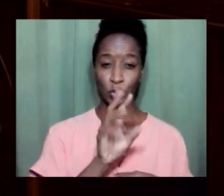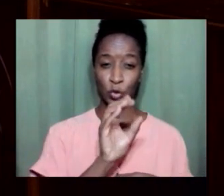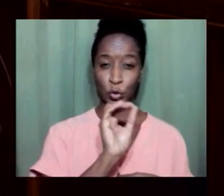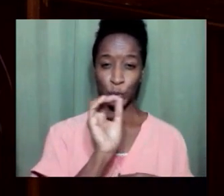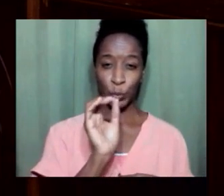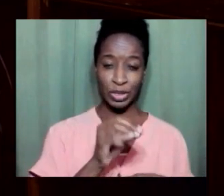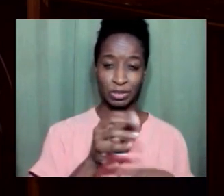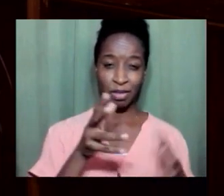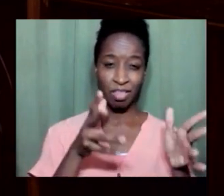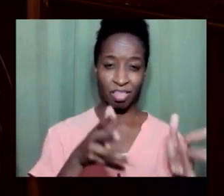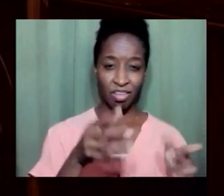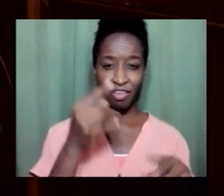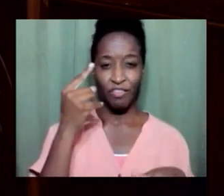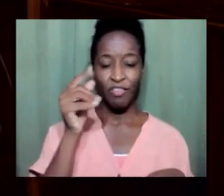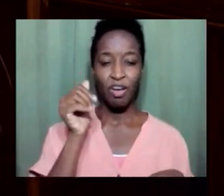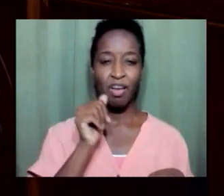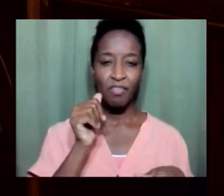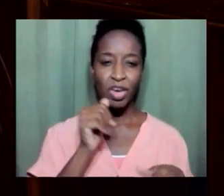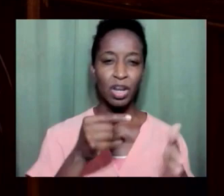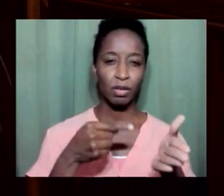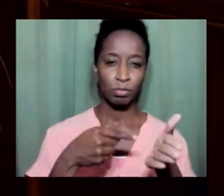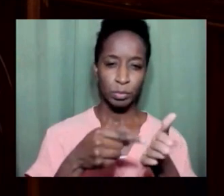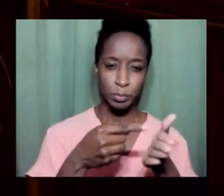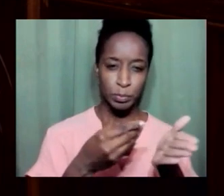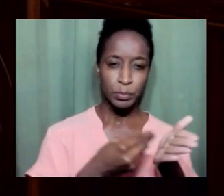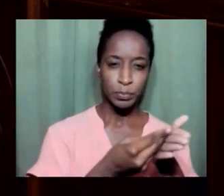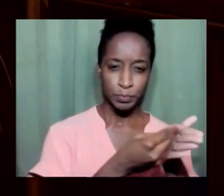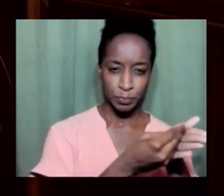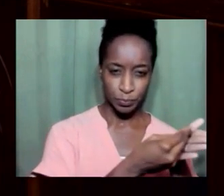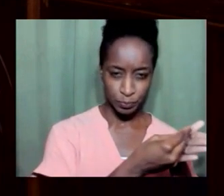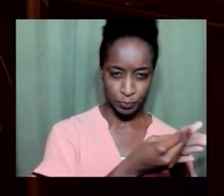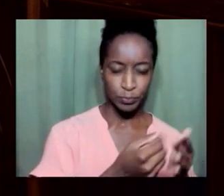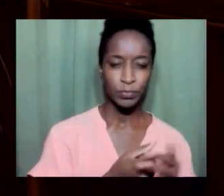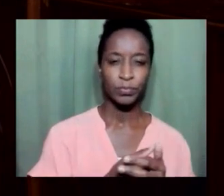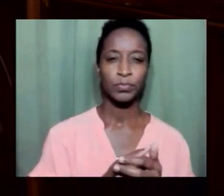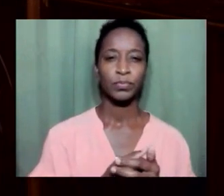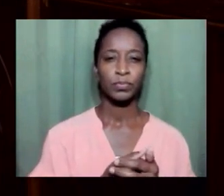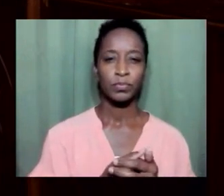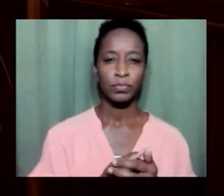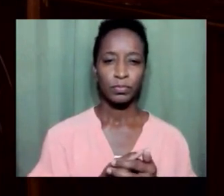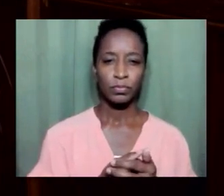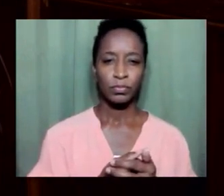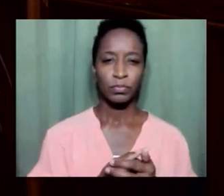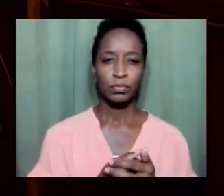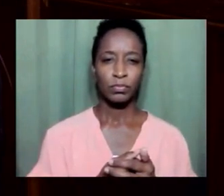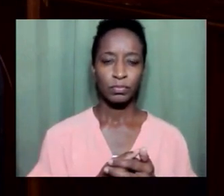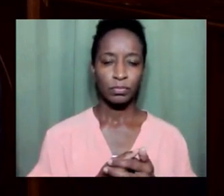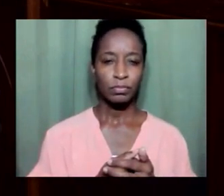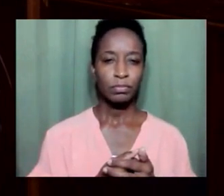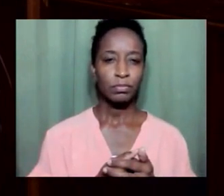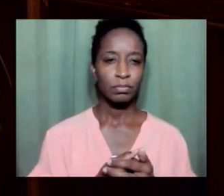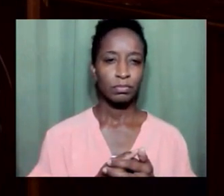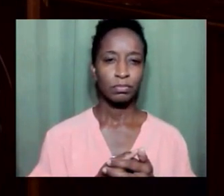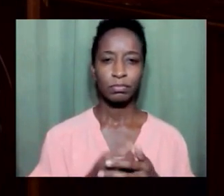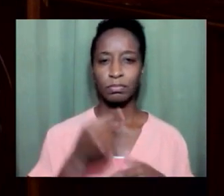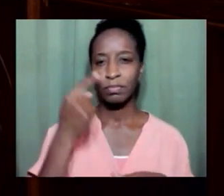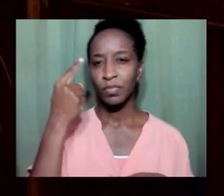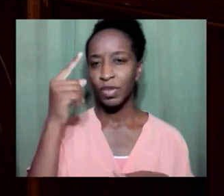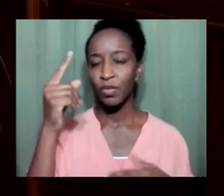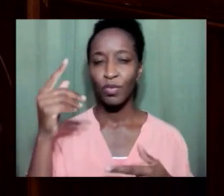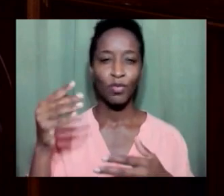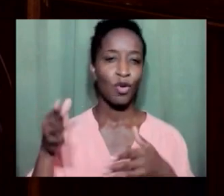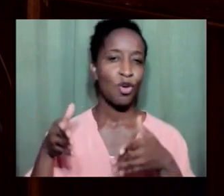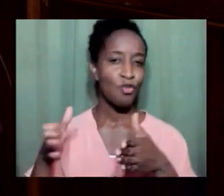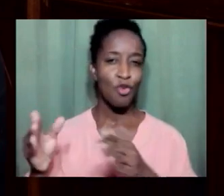our borders and within the borders through police, to deal with our hospitals, to fix roads, to deal with drainage, to buy